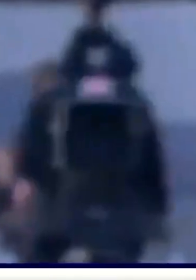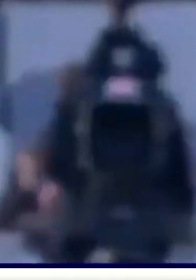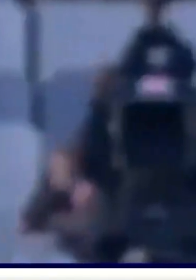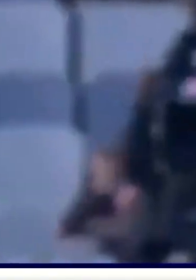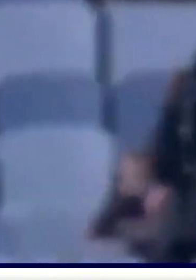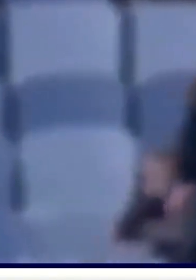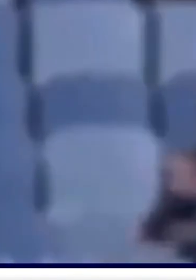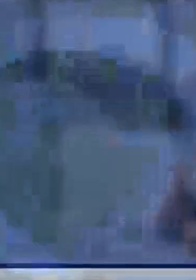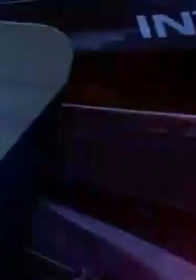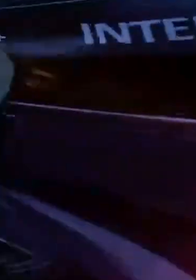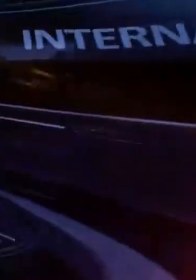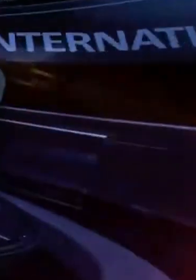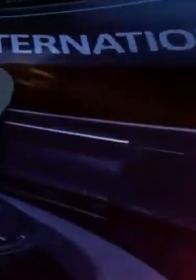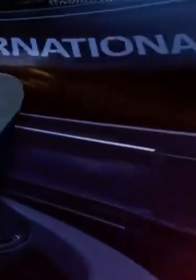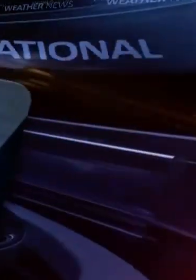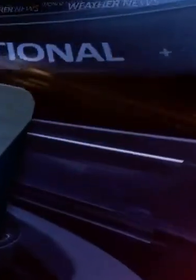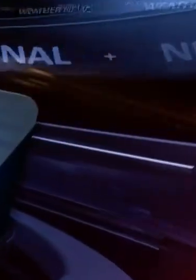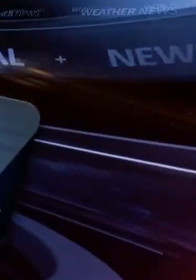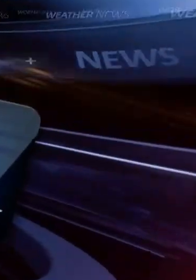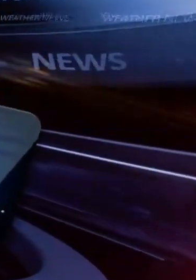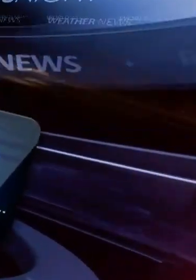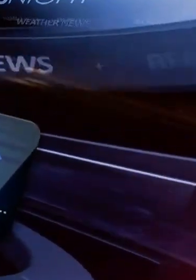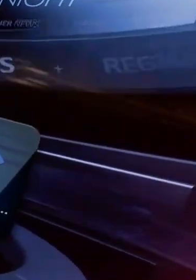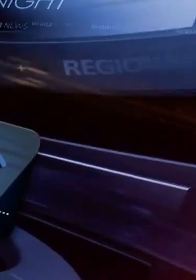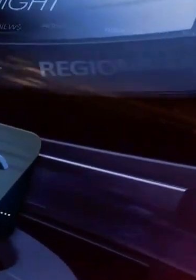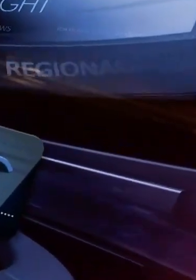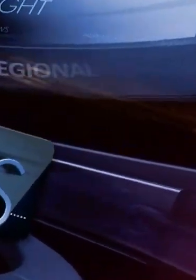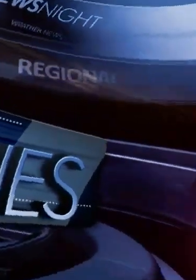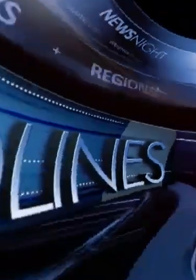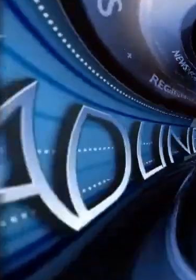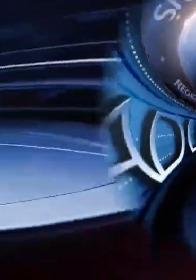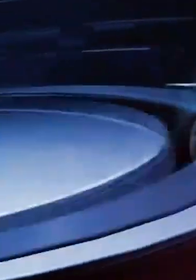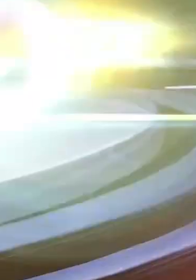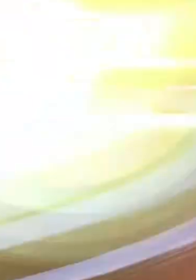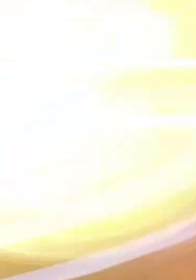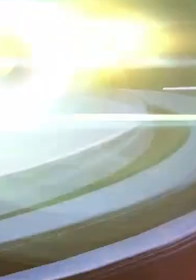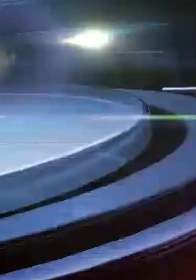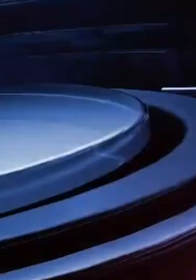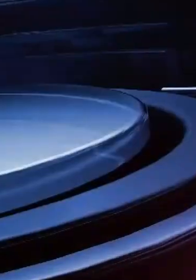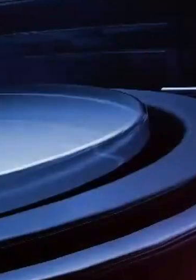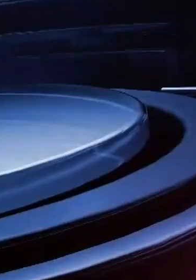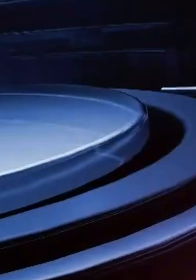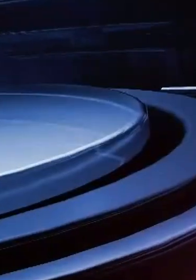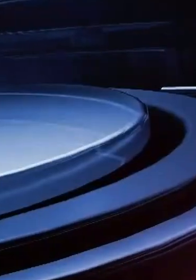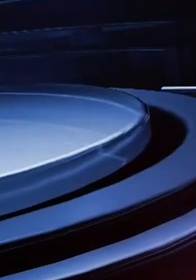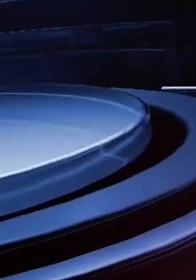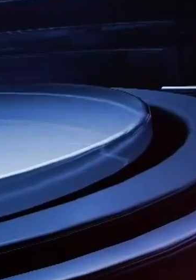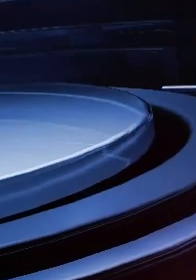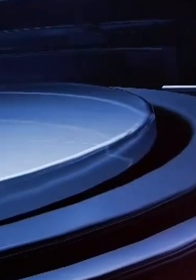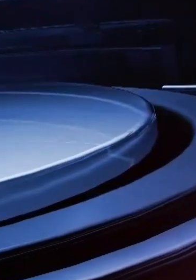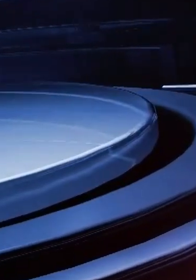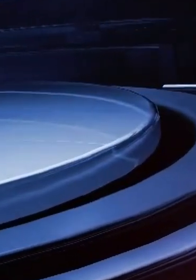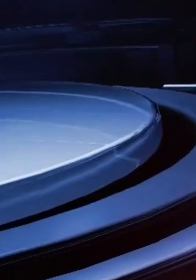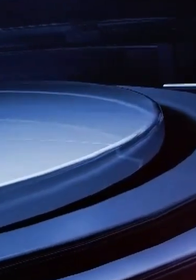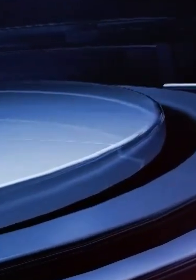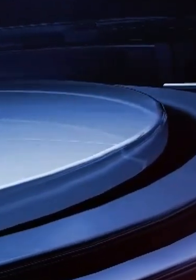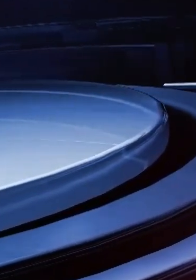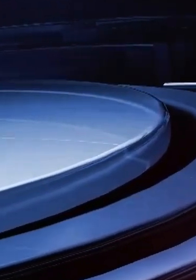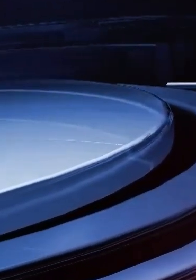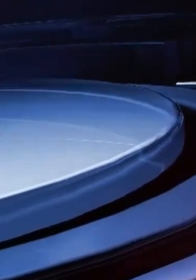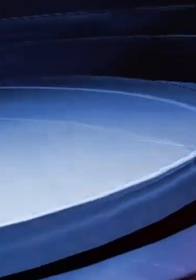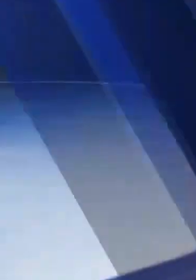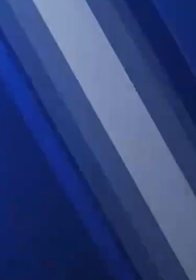Indies. The headline news is brought to you by National Transformation Initiative, shaping the